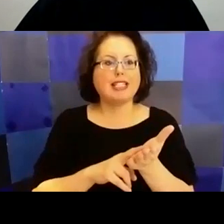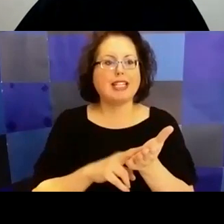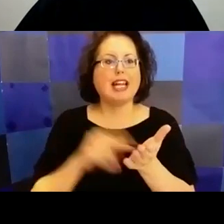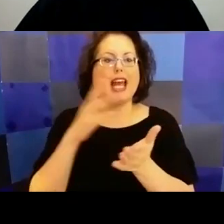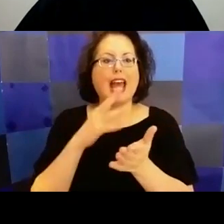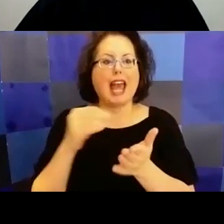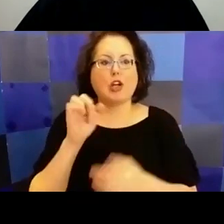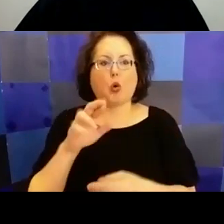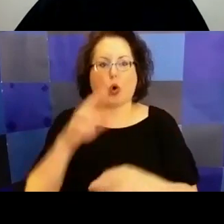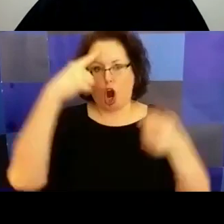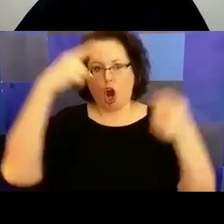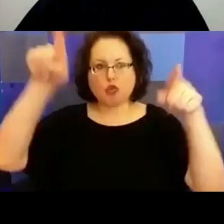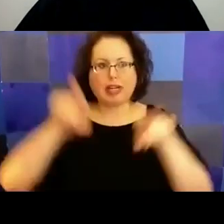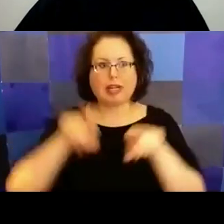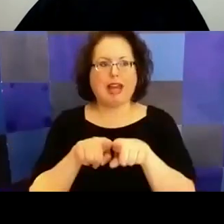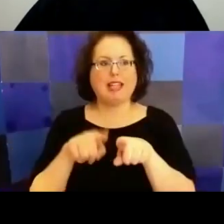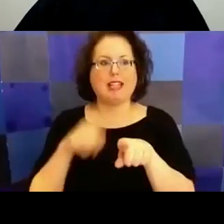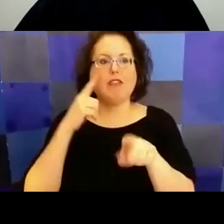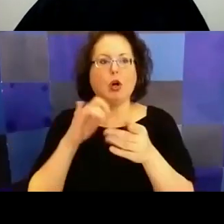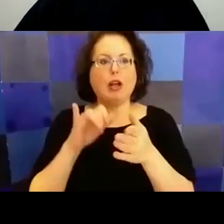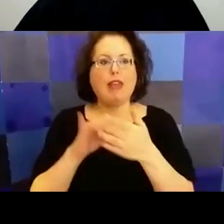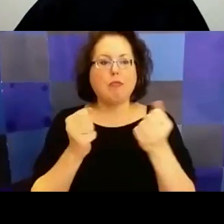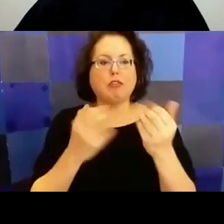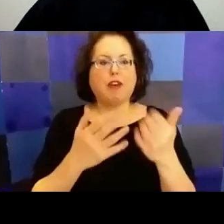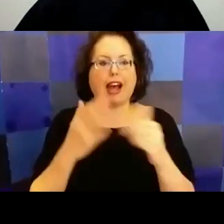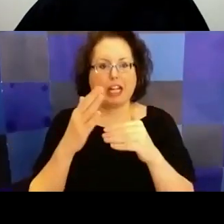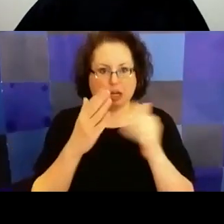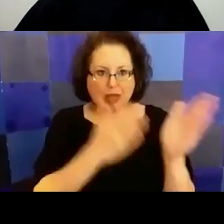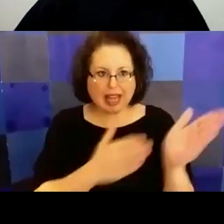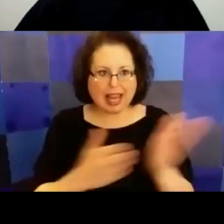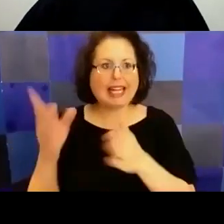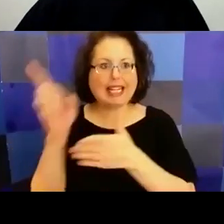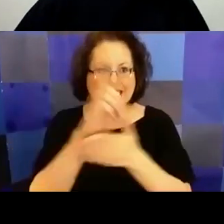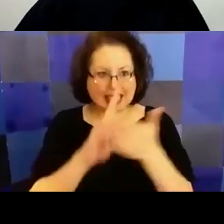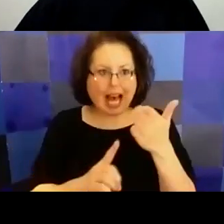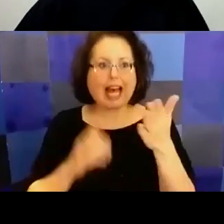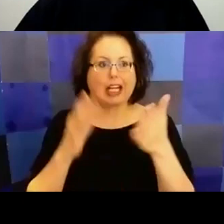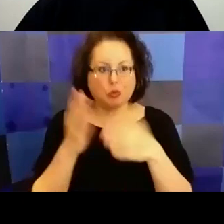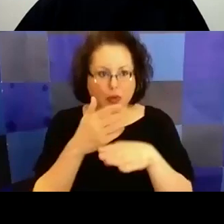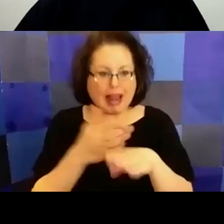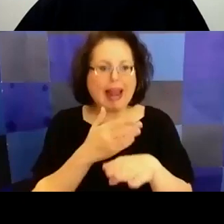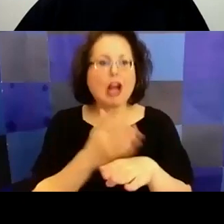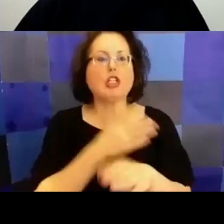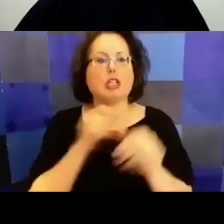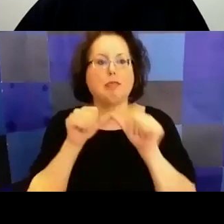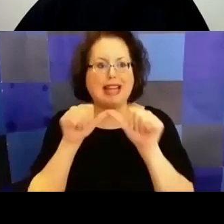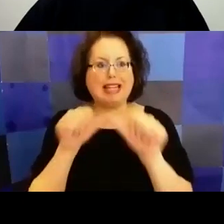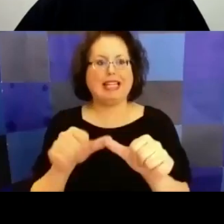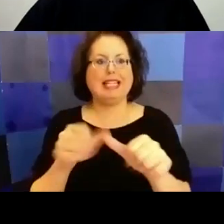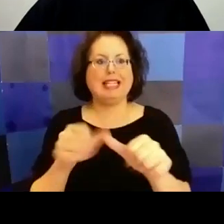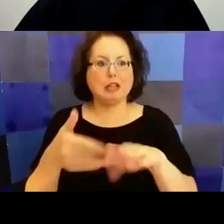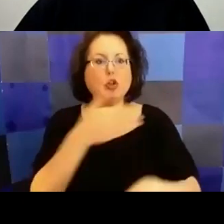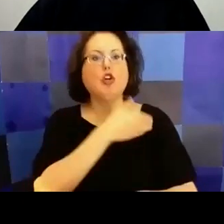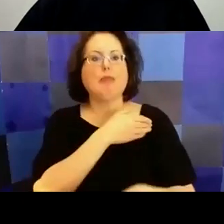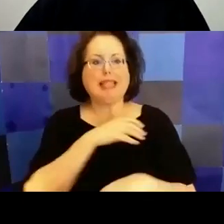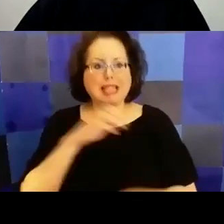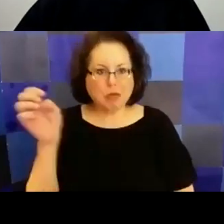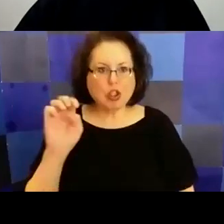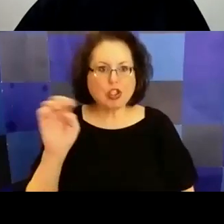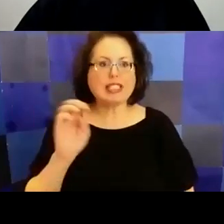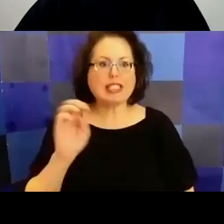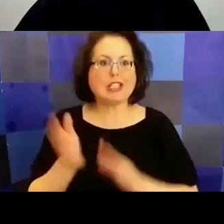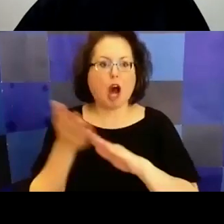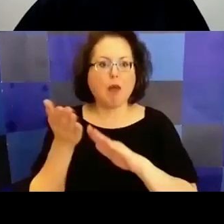or agreements, providing for the planning, design, repairs, maintenance, improvement,